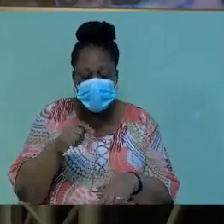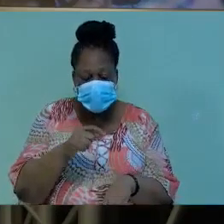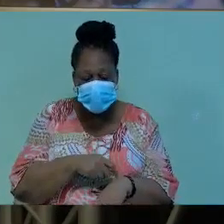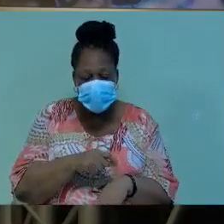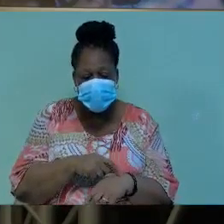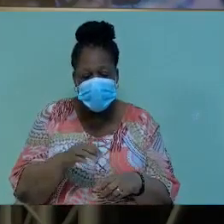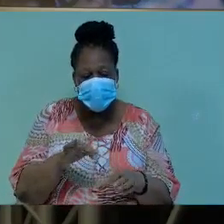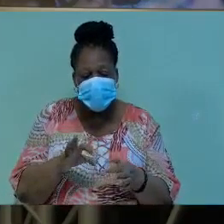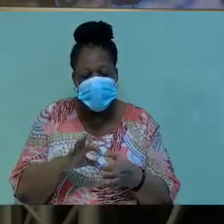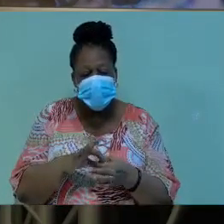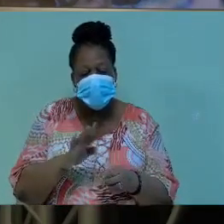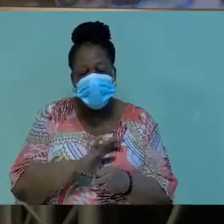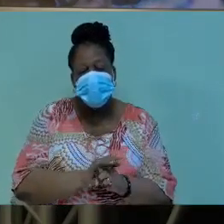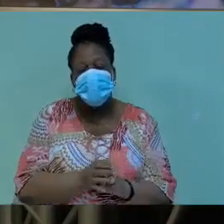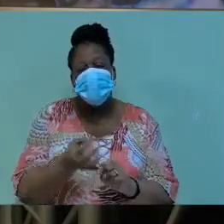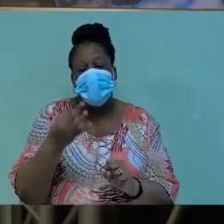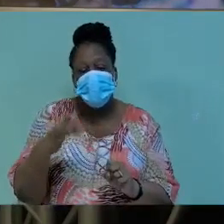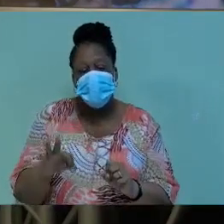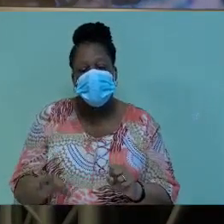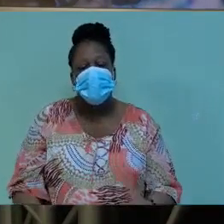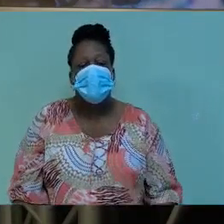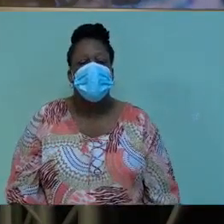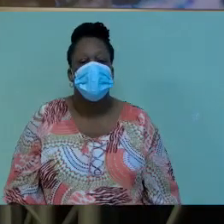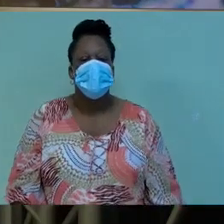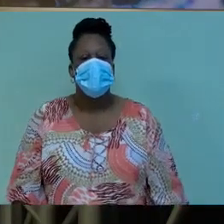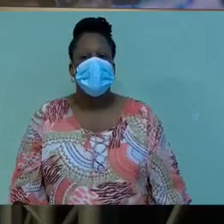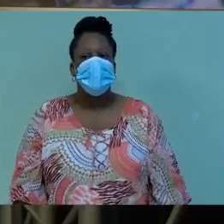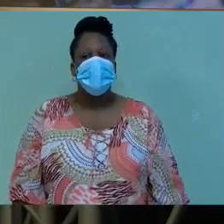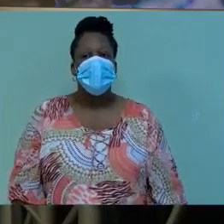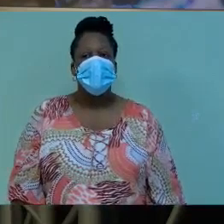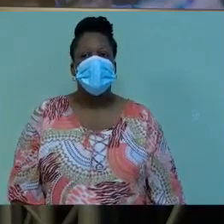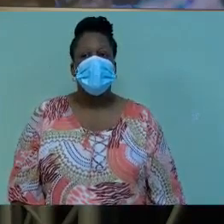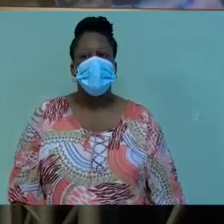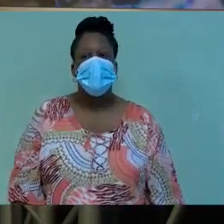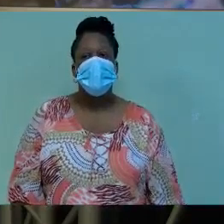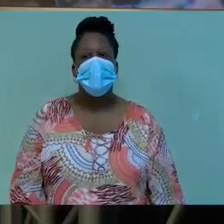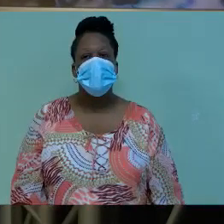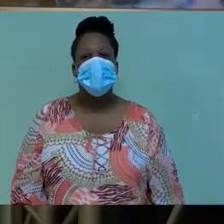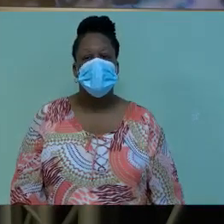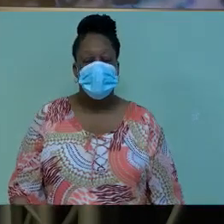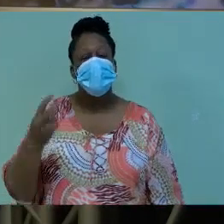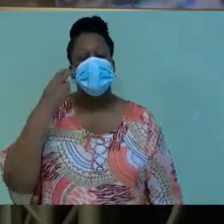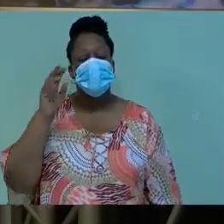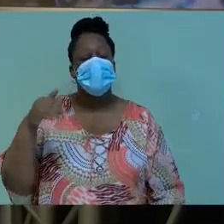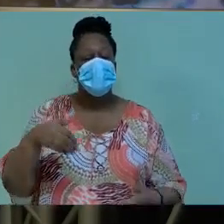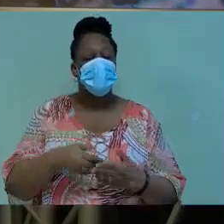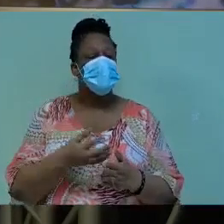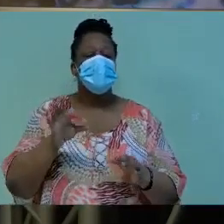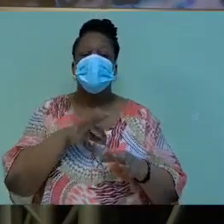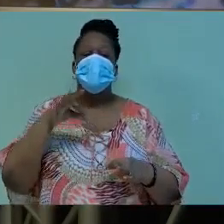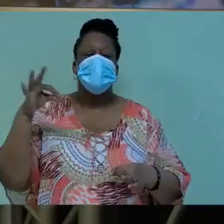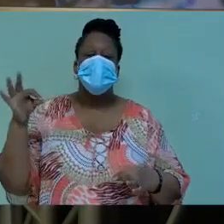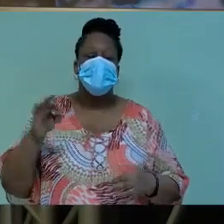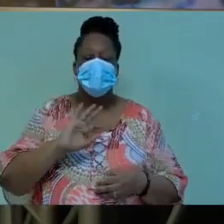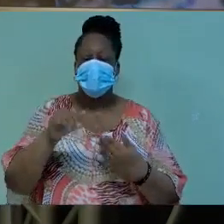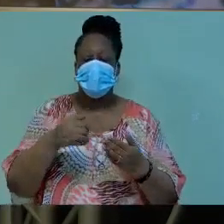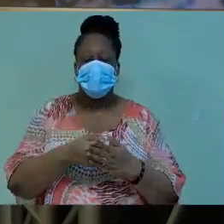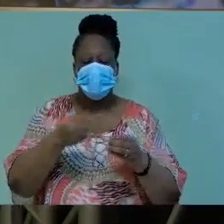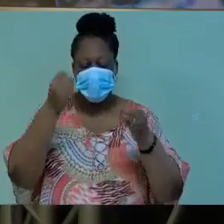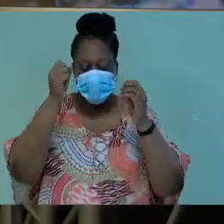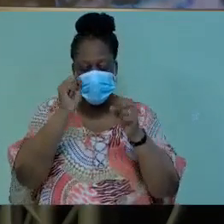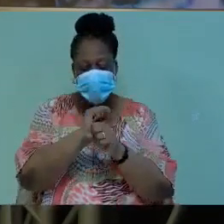the COVID-19 pandemic. I've seen a new spirit among the staff.